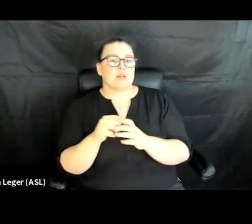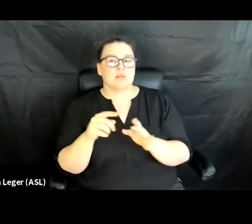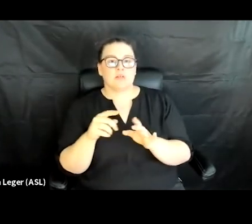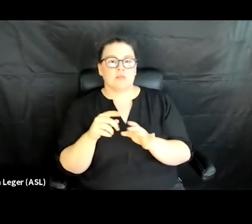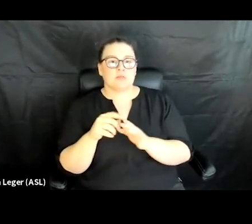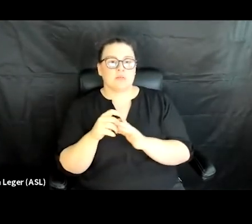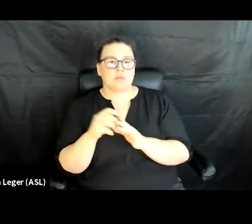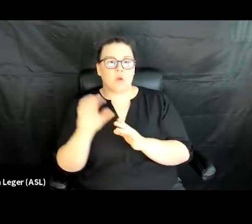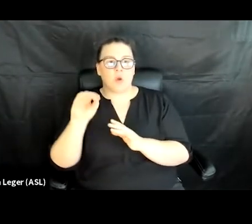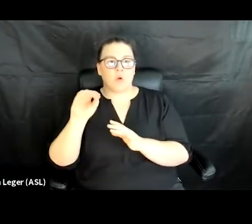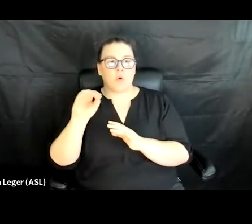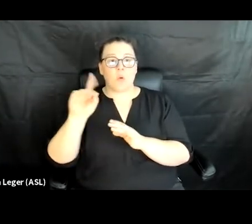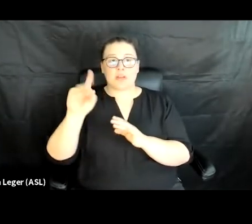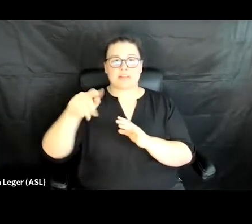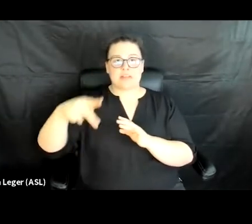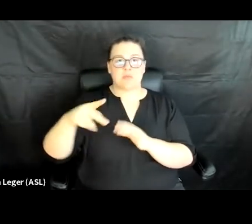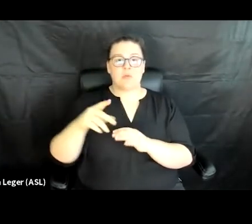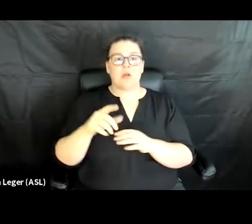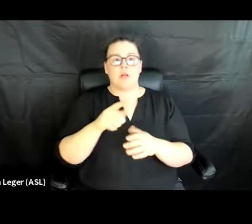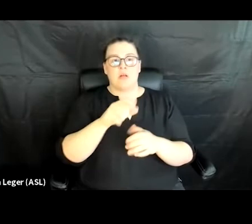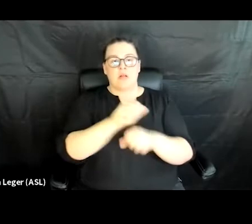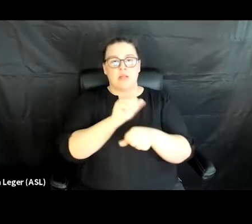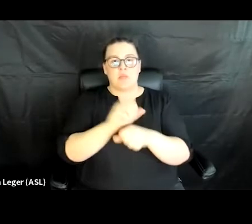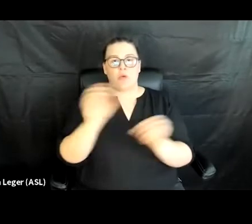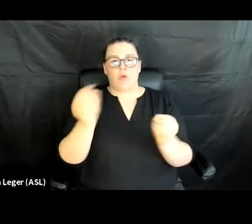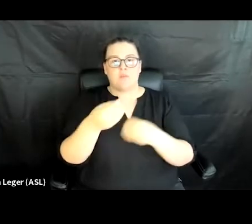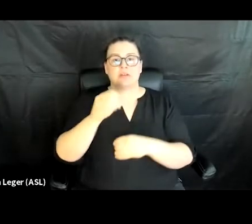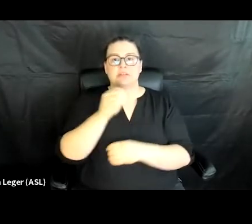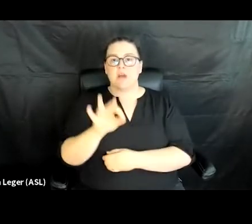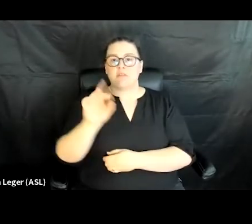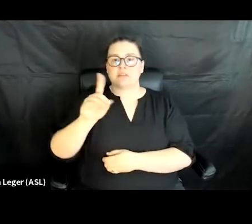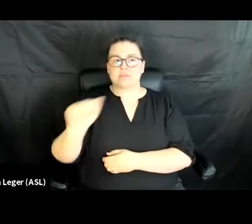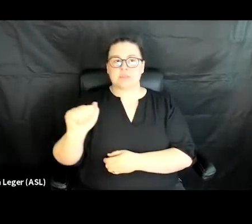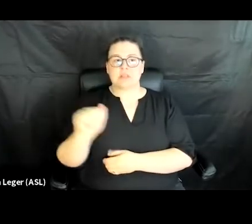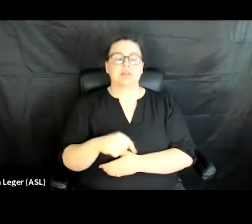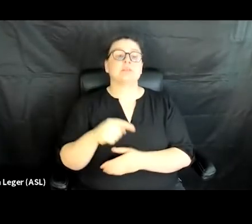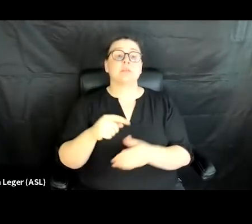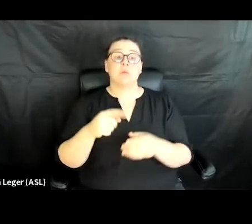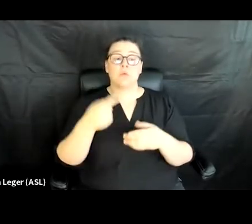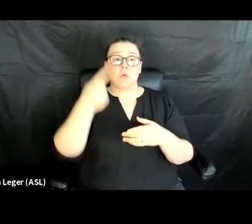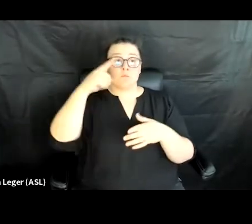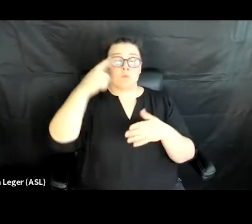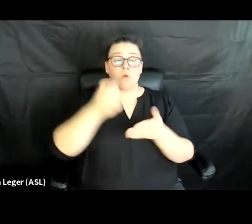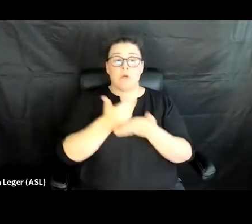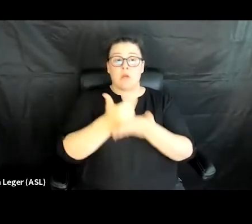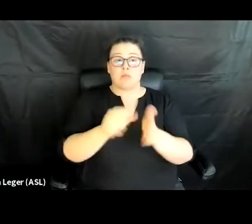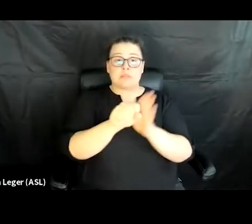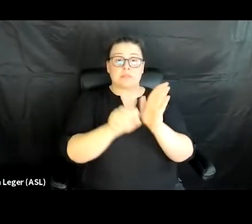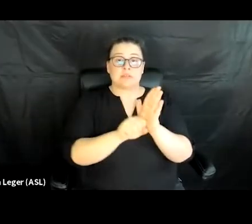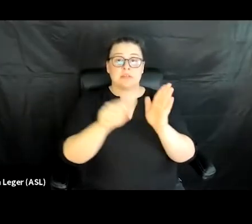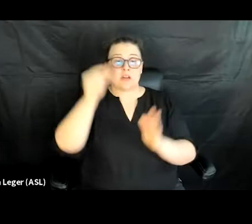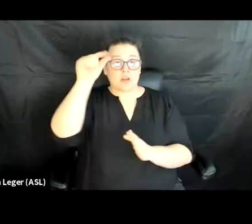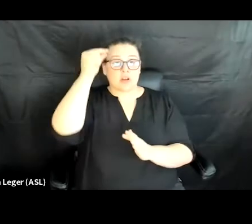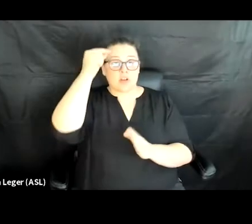ODEP. And the focus of SEED is to help state and local governments develop and implement policies and practices that lead